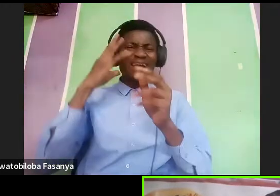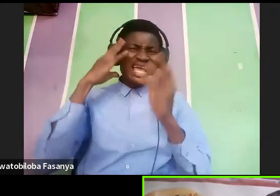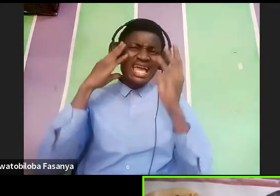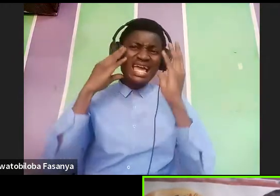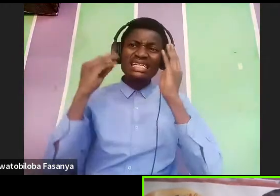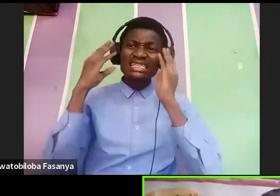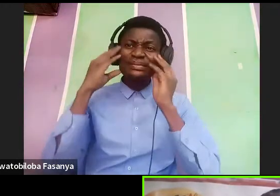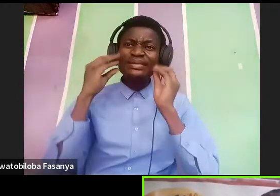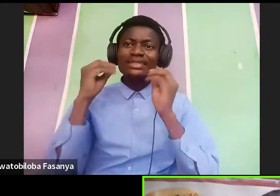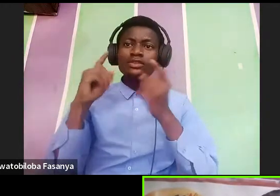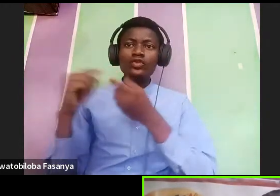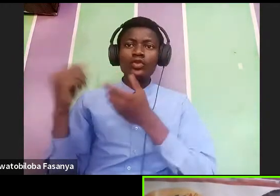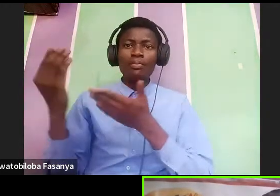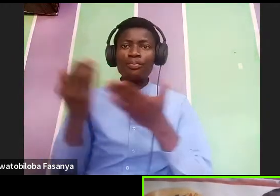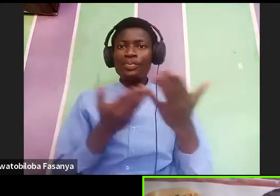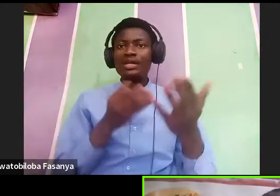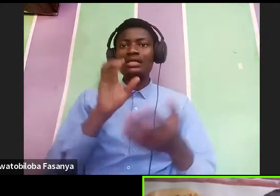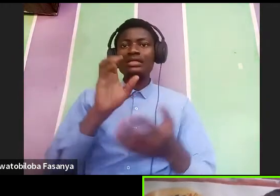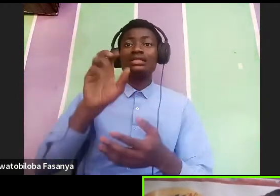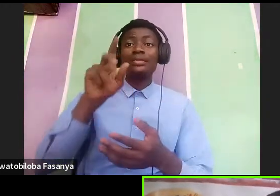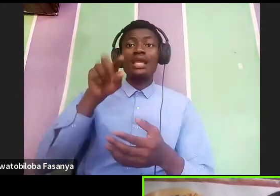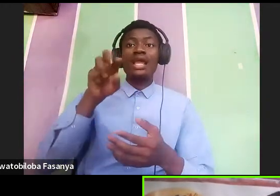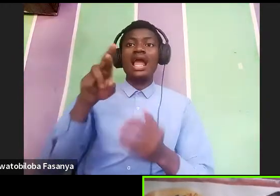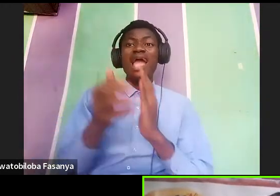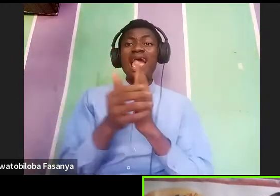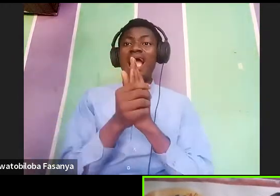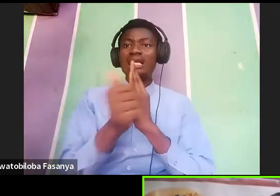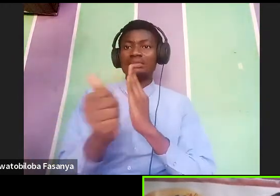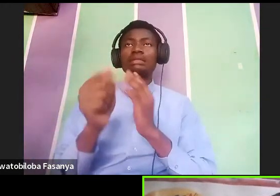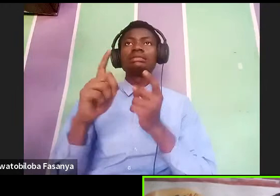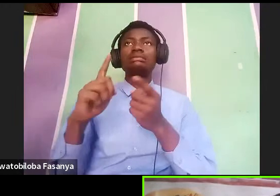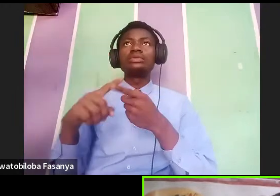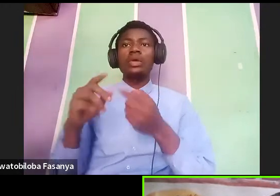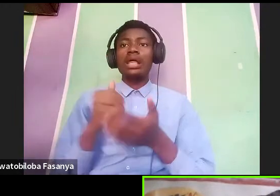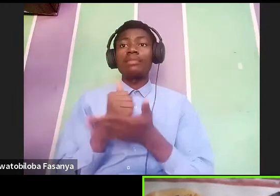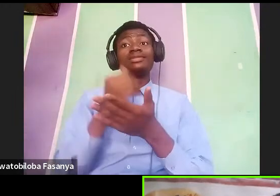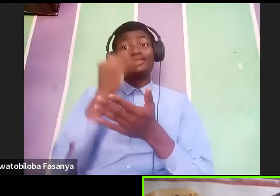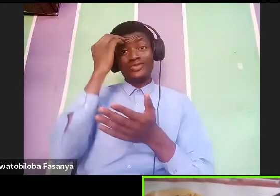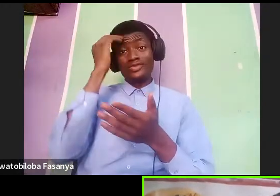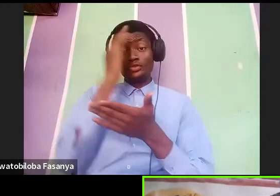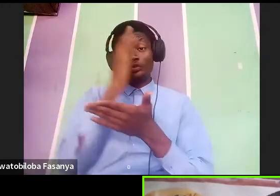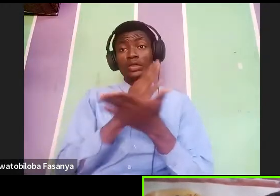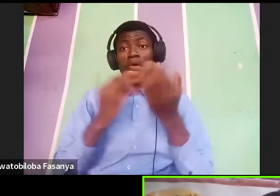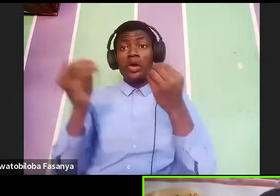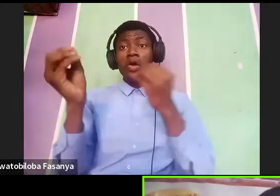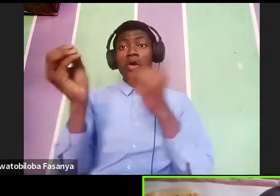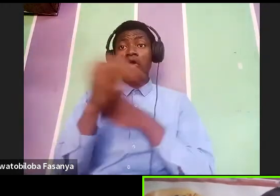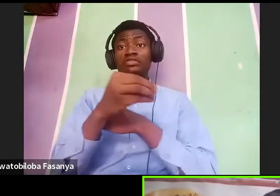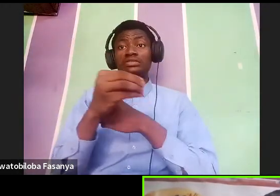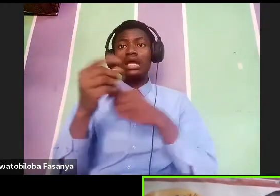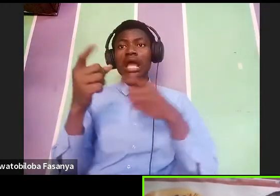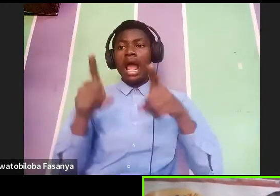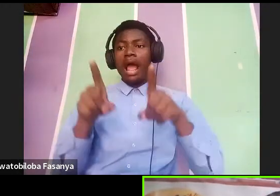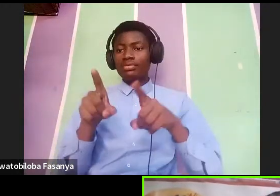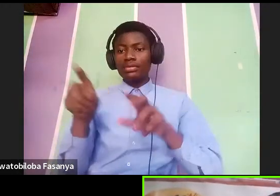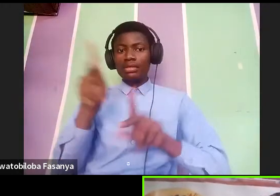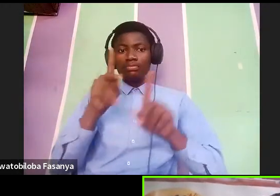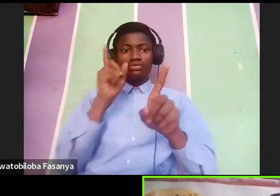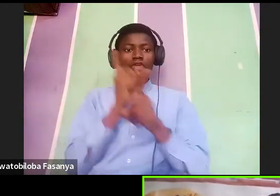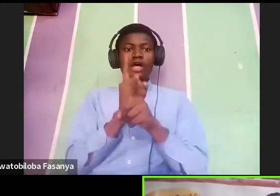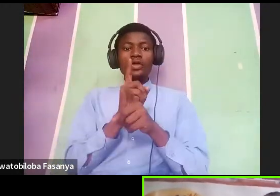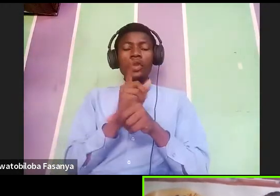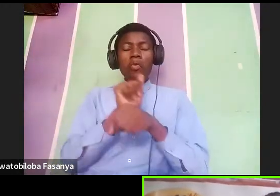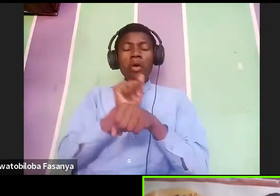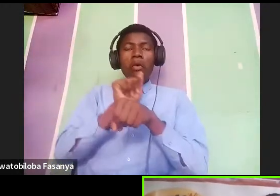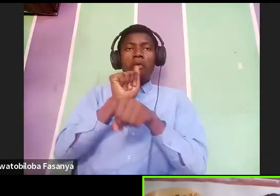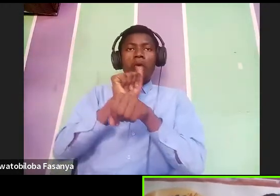just collapse and everybody just run. In Nigeria, is either people are running or people are, just bring out their